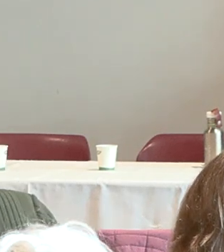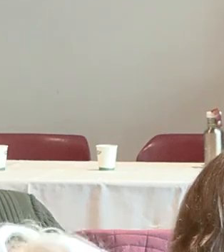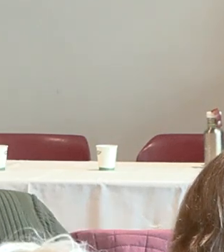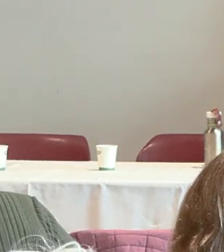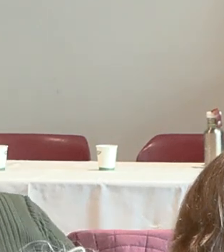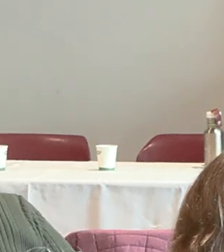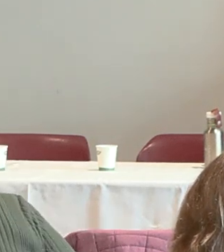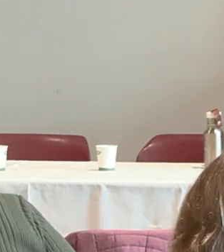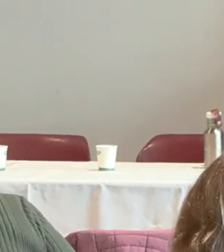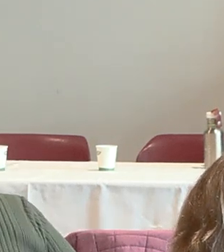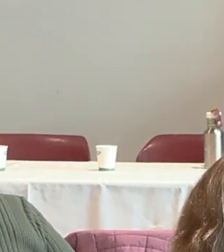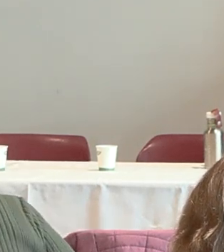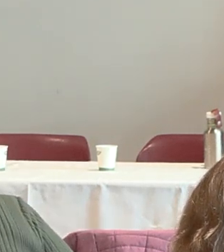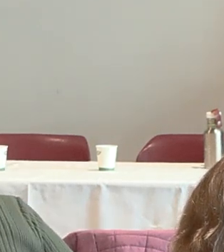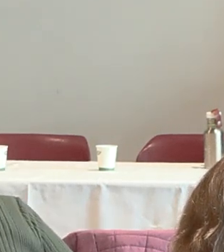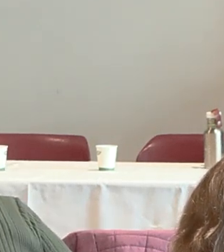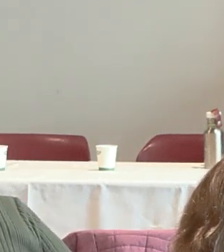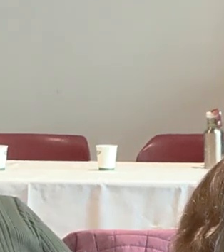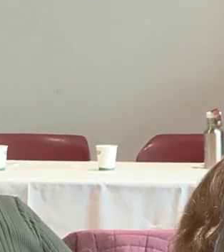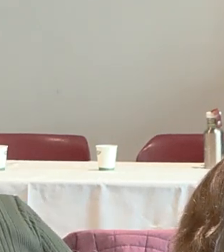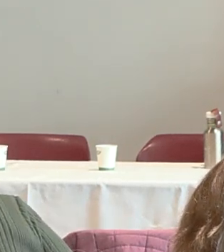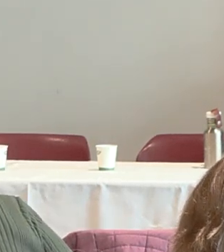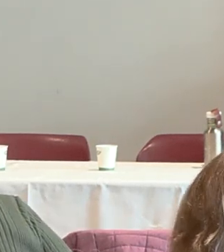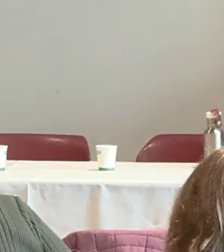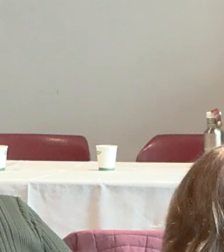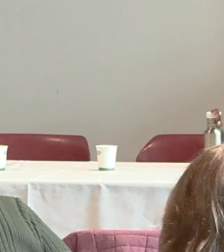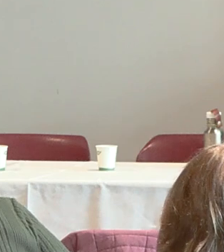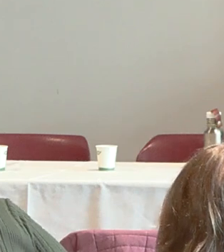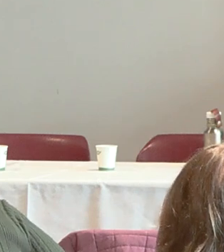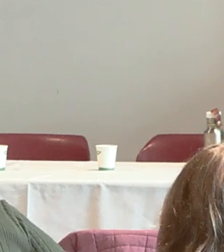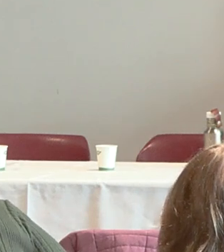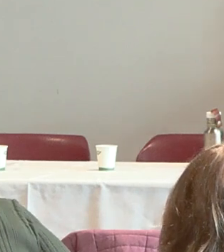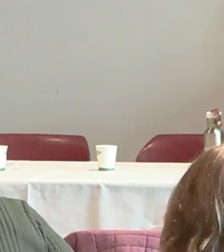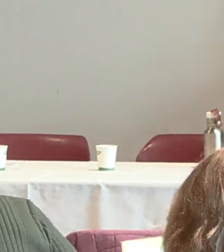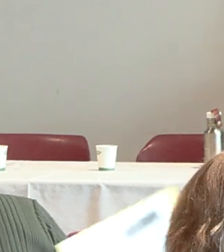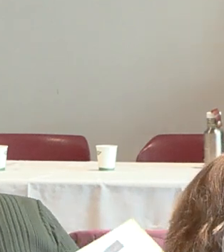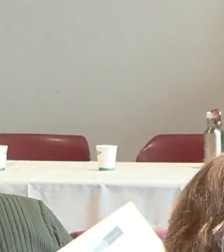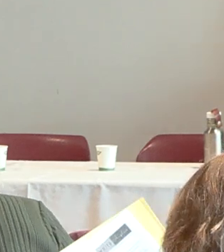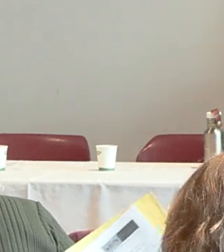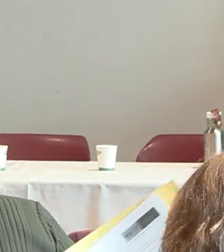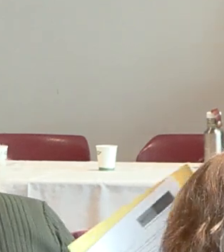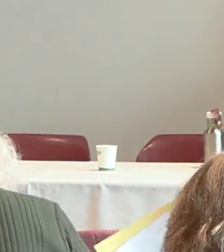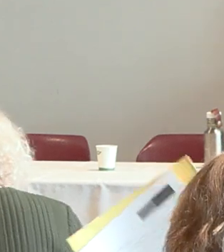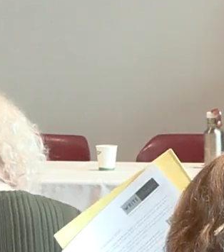Welcome. My name is Ellie Mirapol, and I am so happy to see all of you